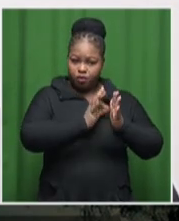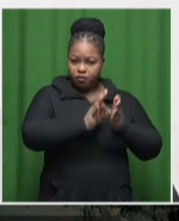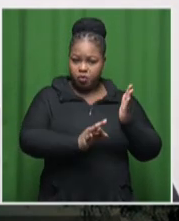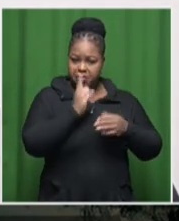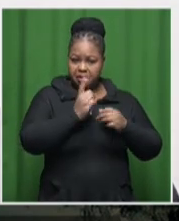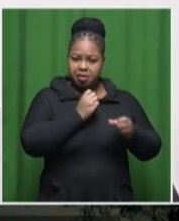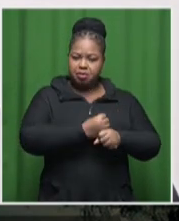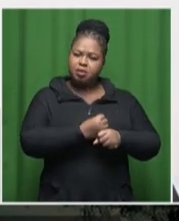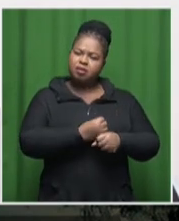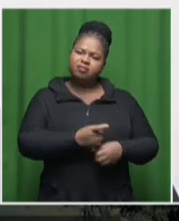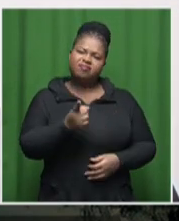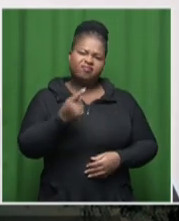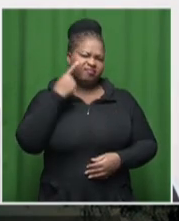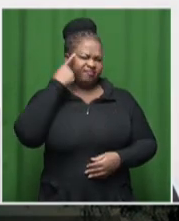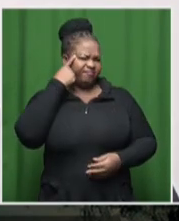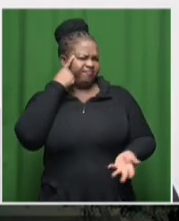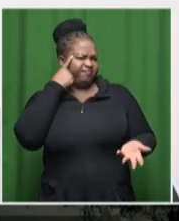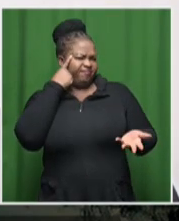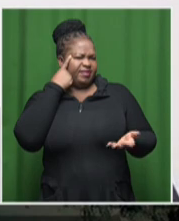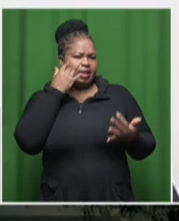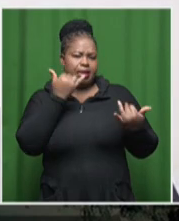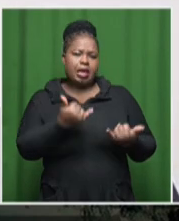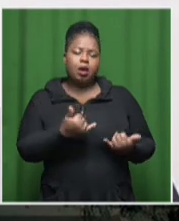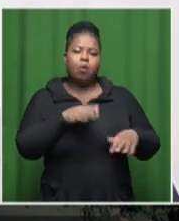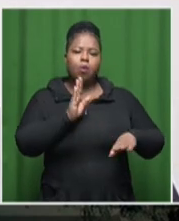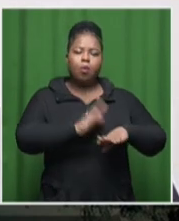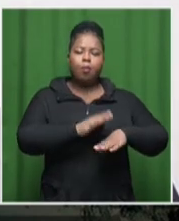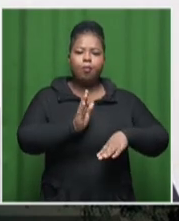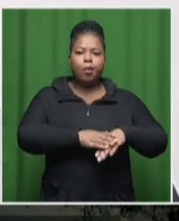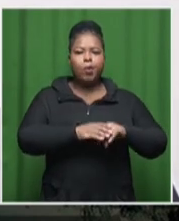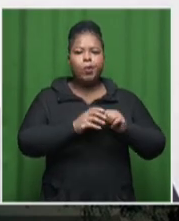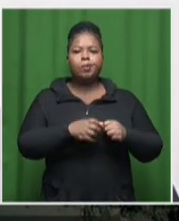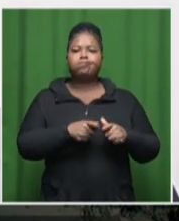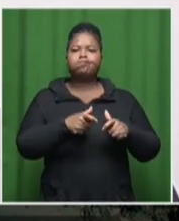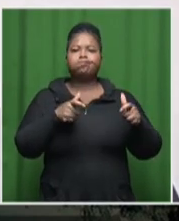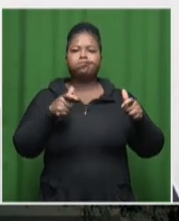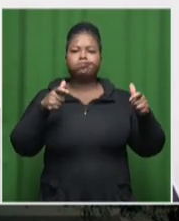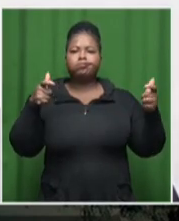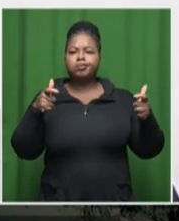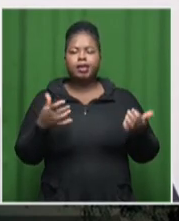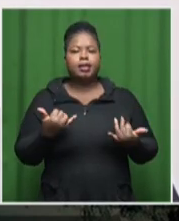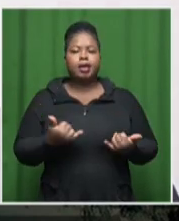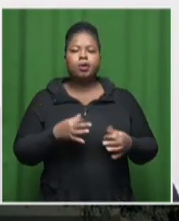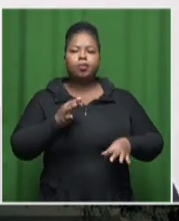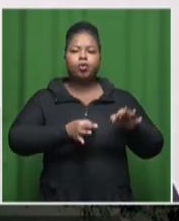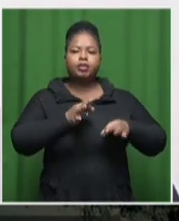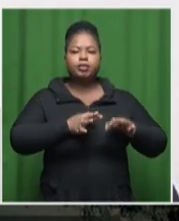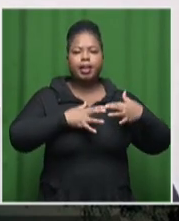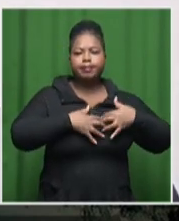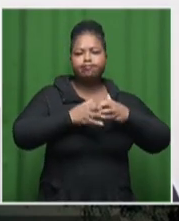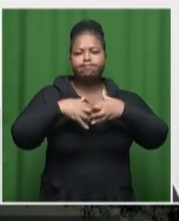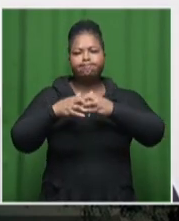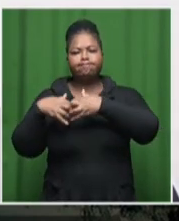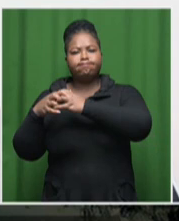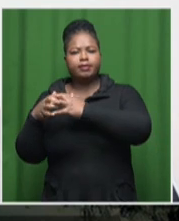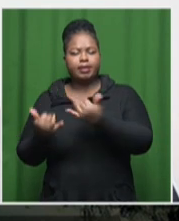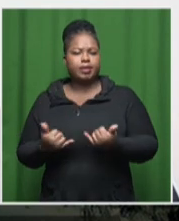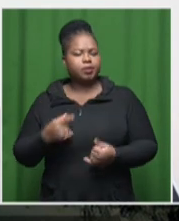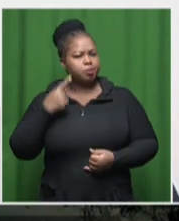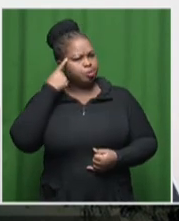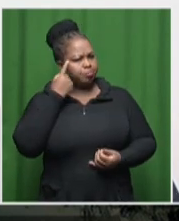general election. What do you make, though, of the growing number of political parties or formations that are aiming to contest the election?